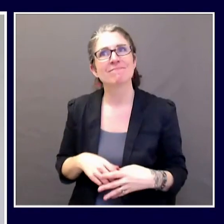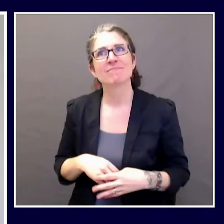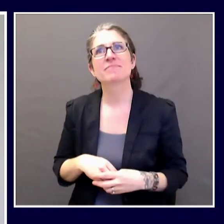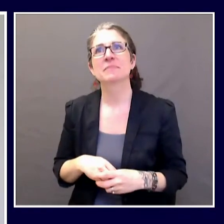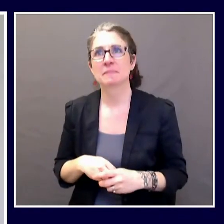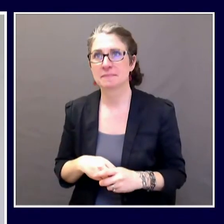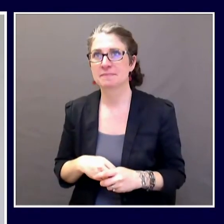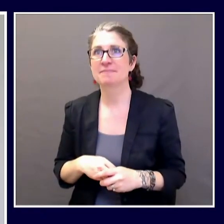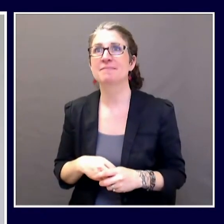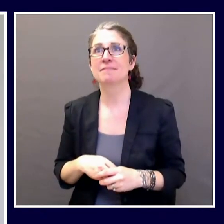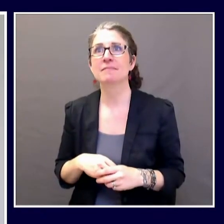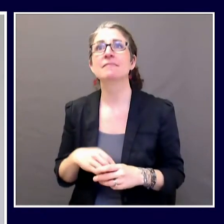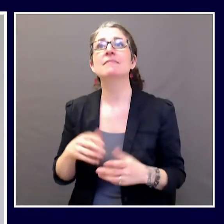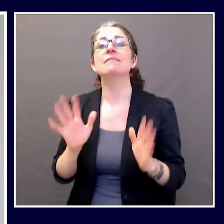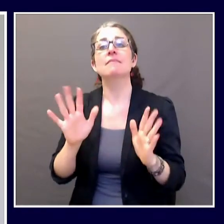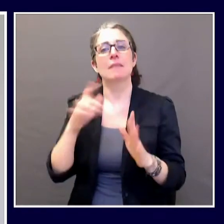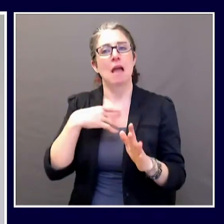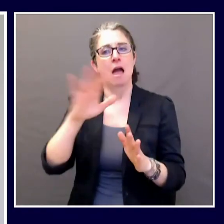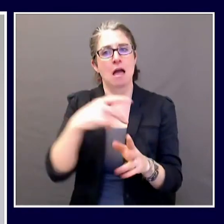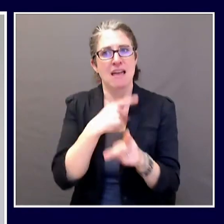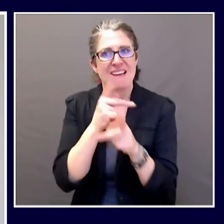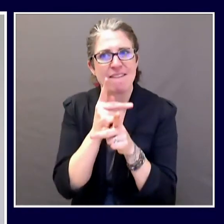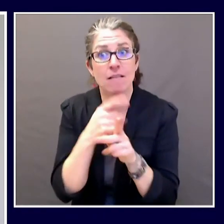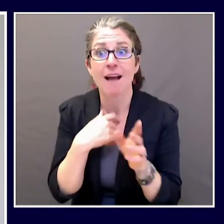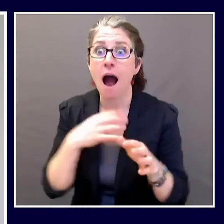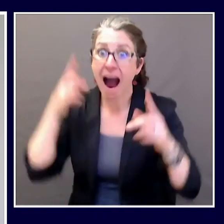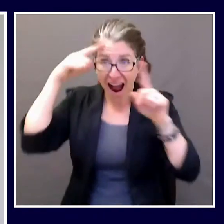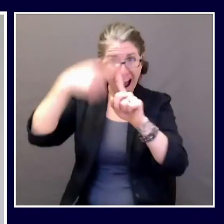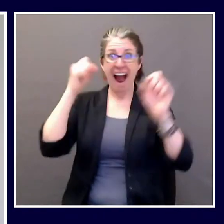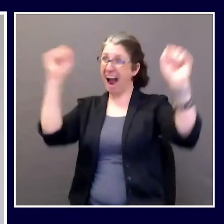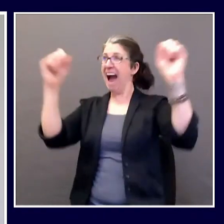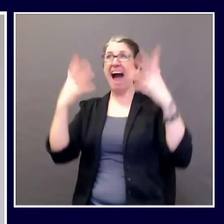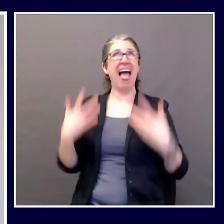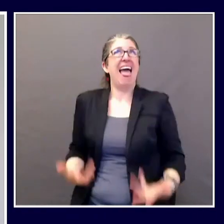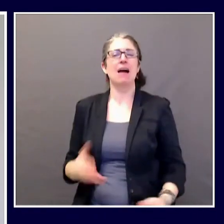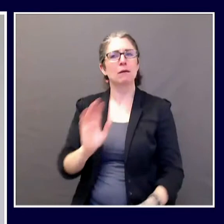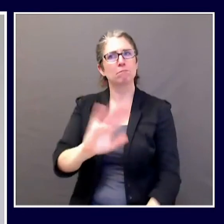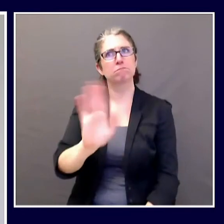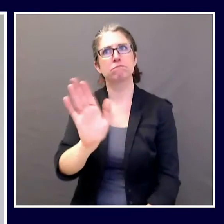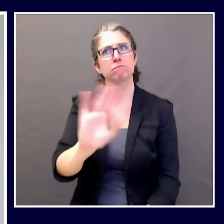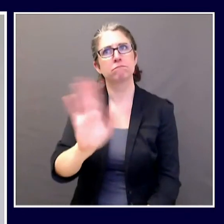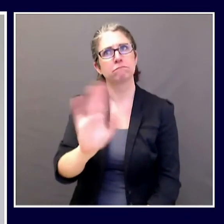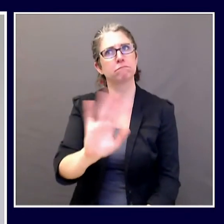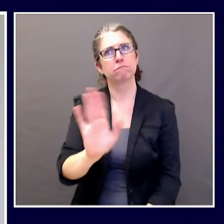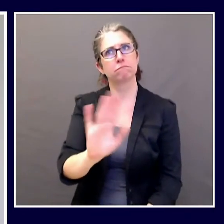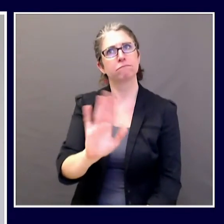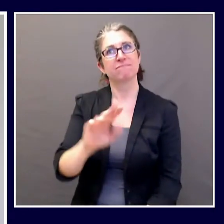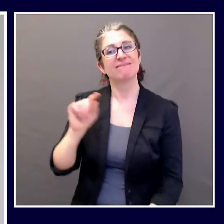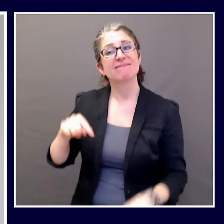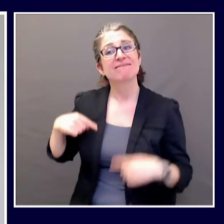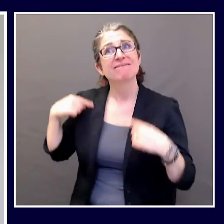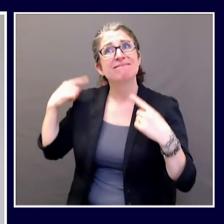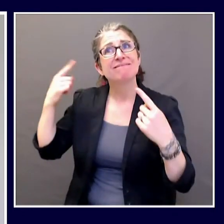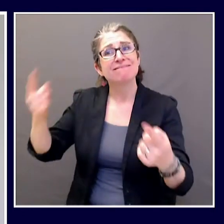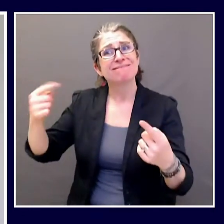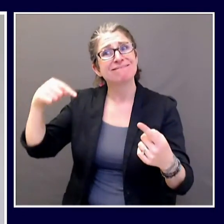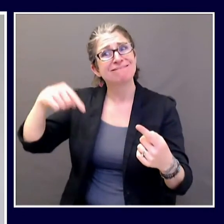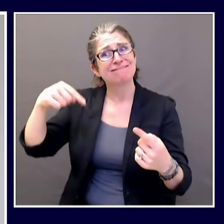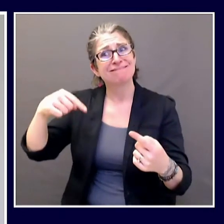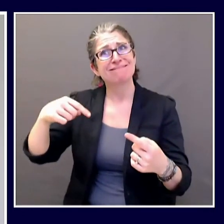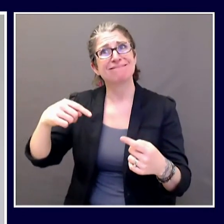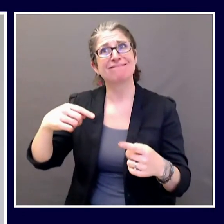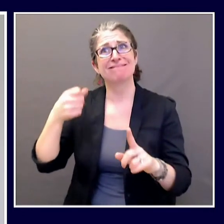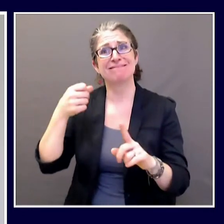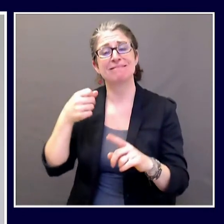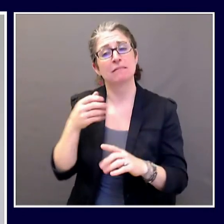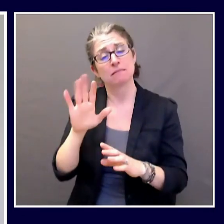time in a while. Good to hear. I know you also referenced this too, and I'm hoping, I don't know if you